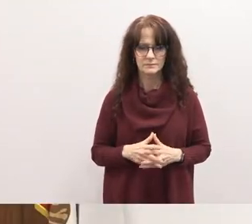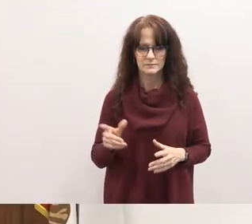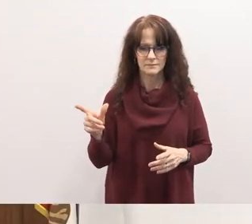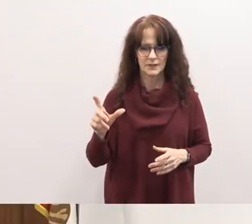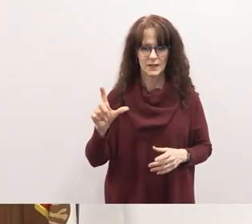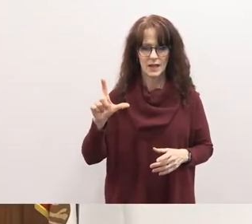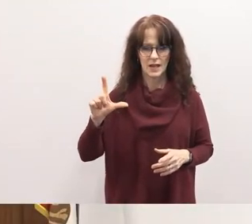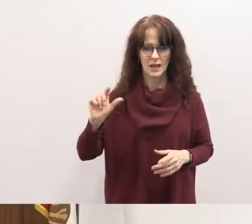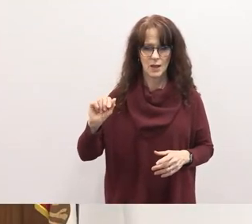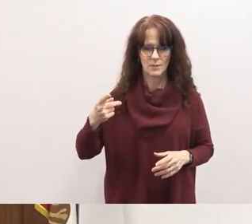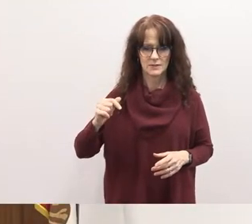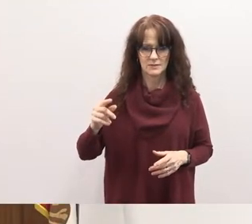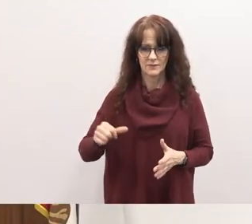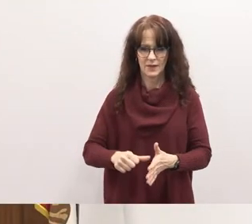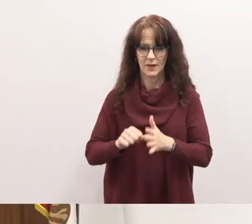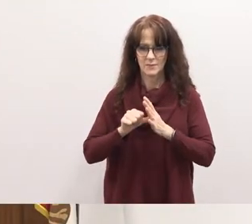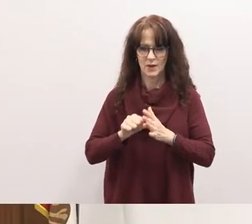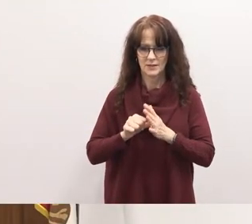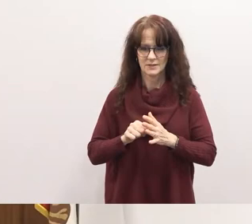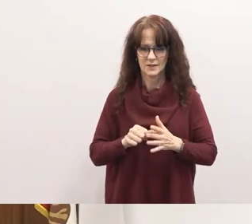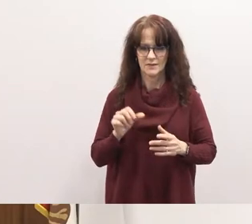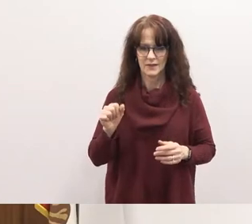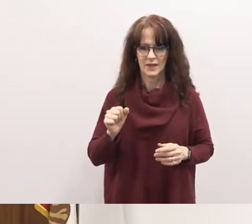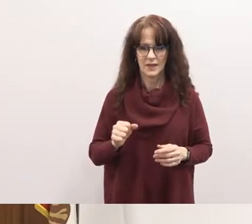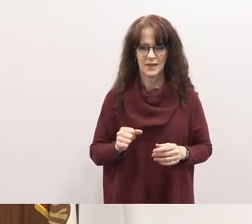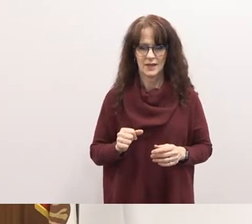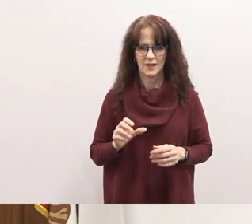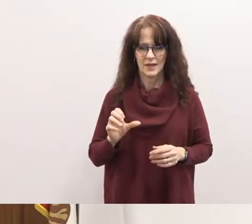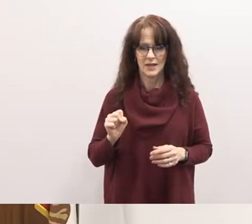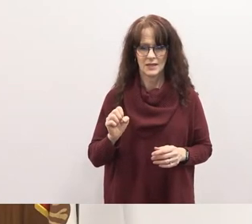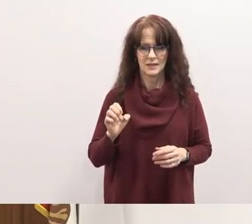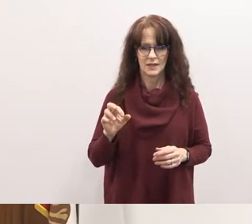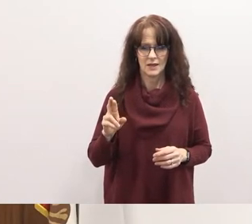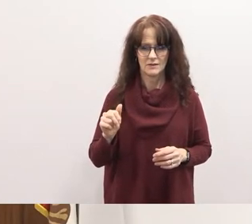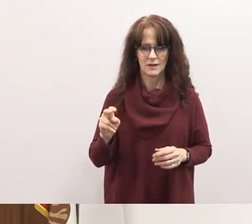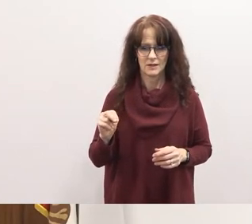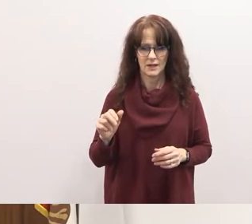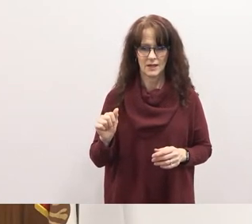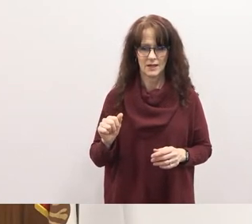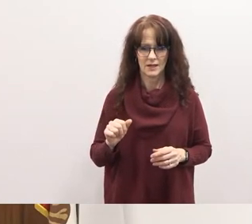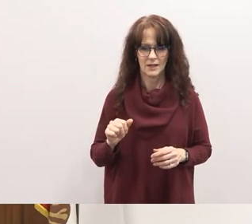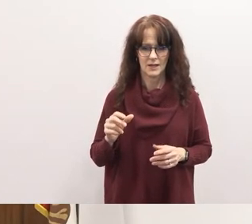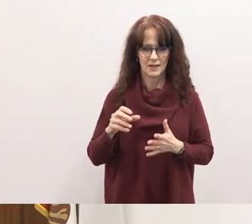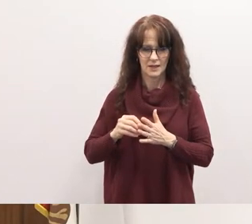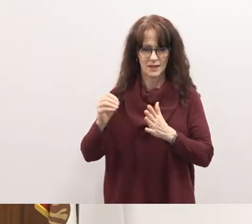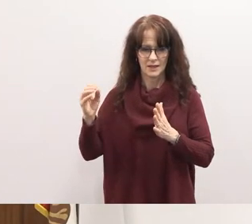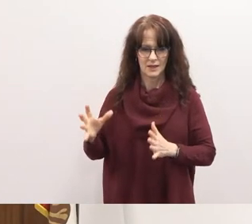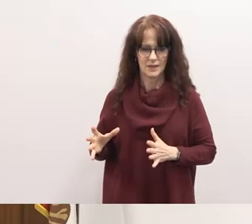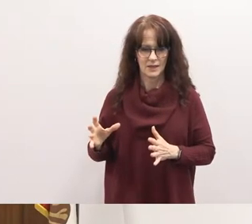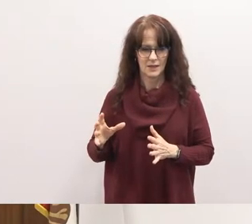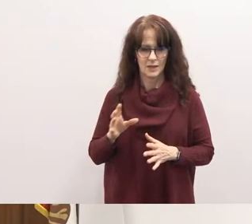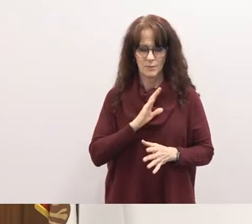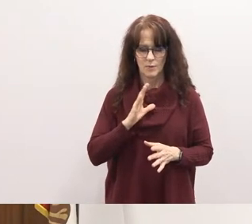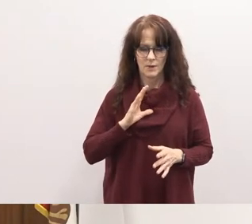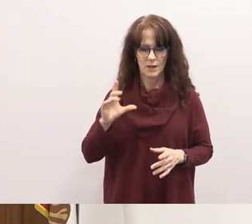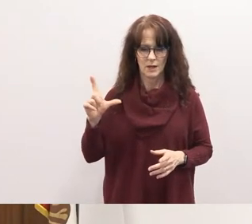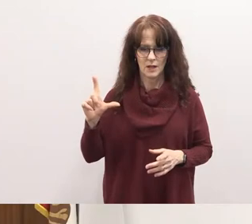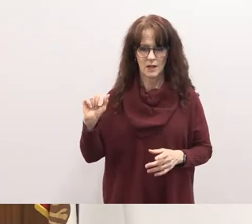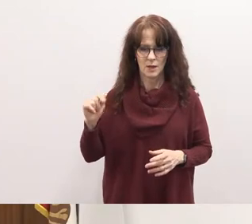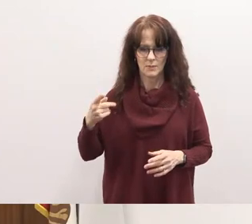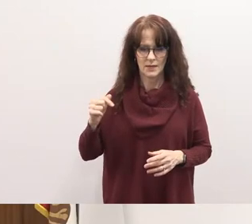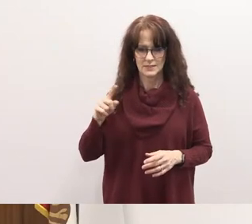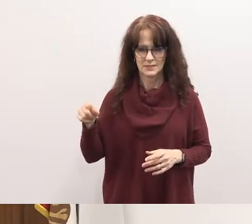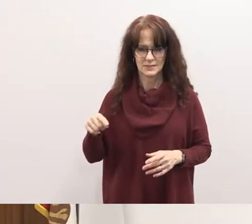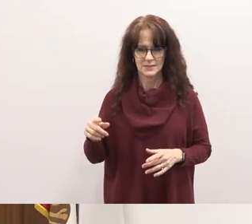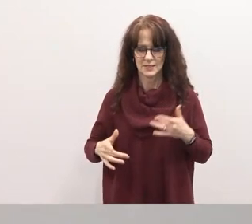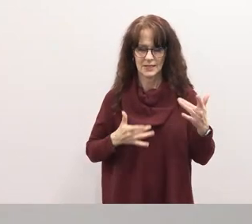Yes, you are so impressive, Serena. And like student board member Lopez said, I